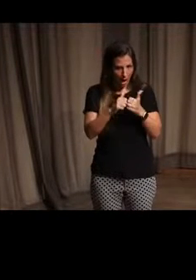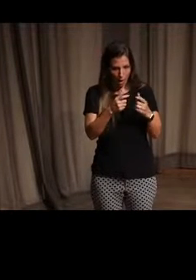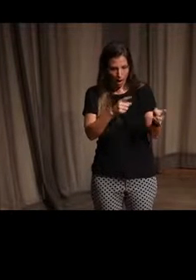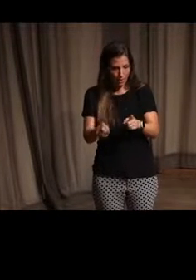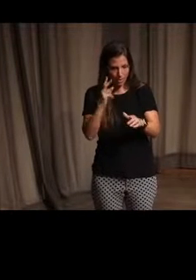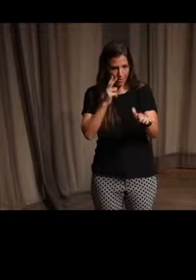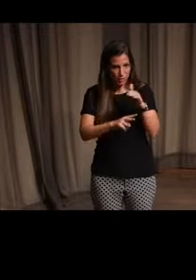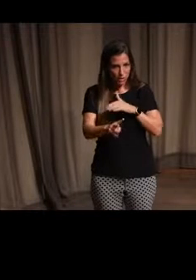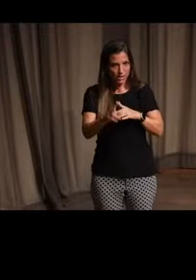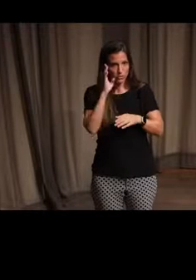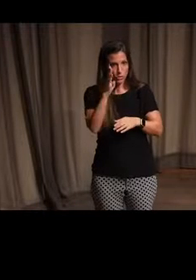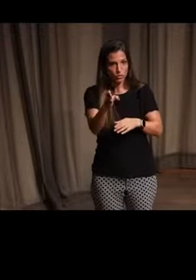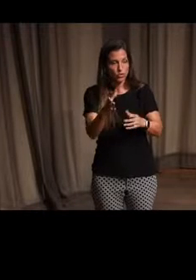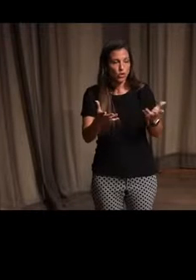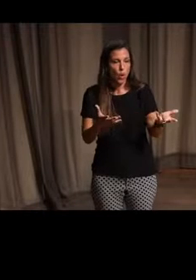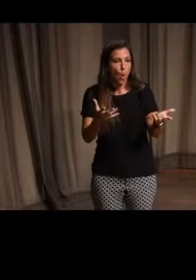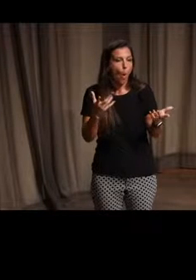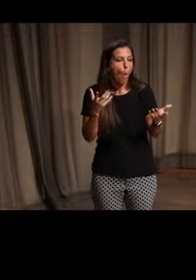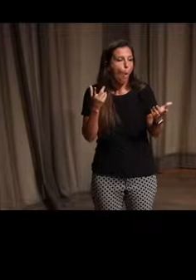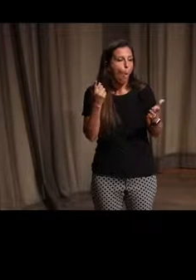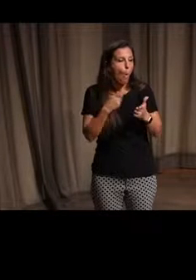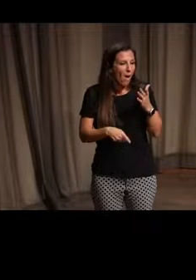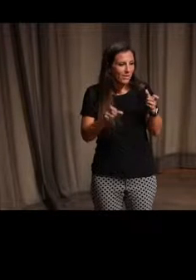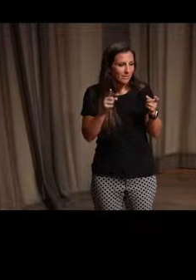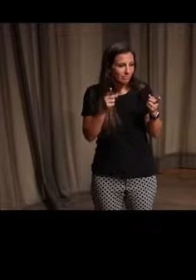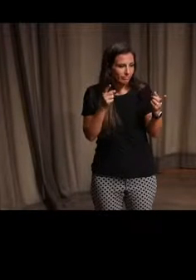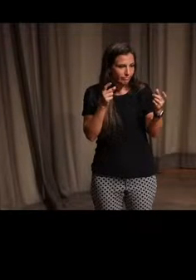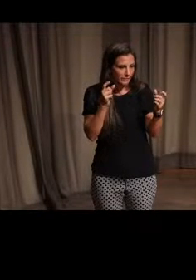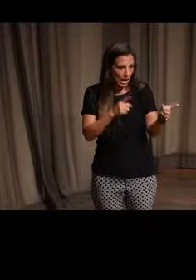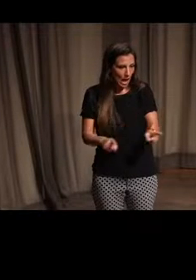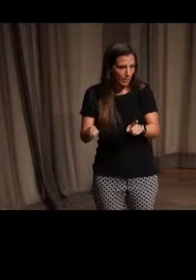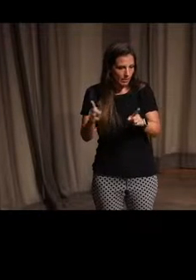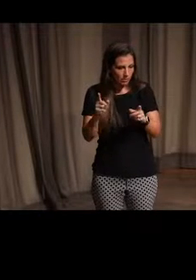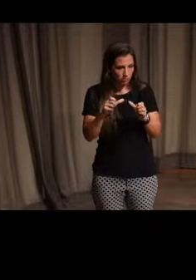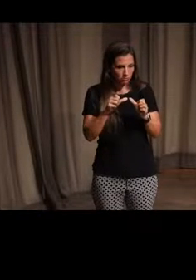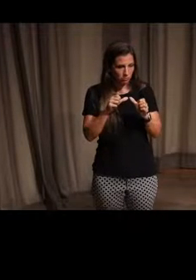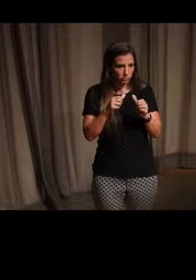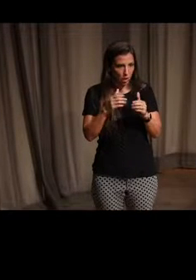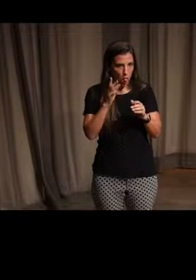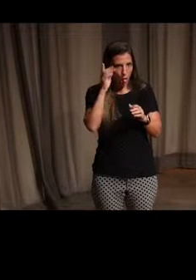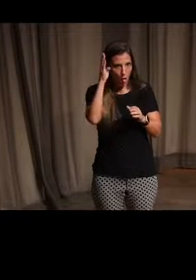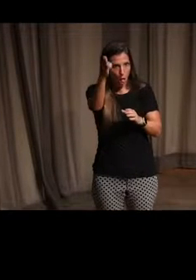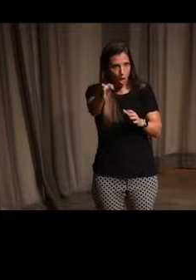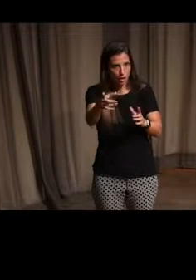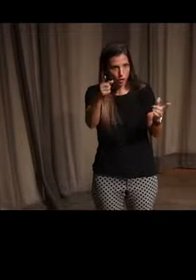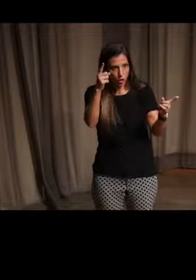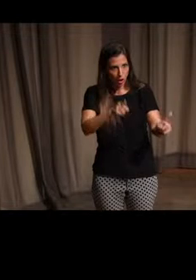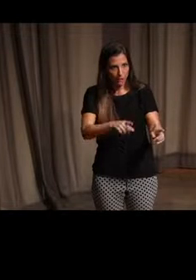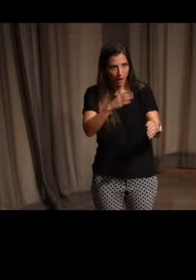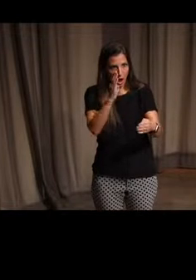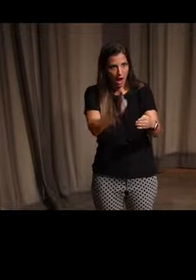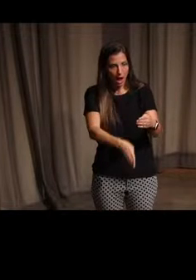sort of forecast the future, what could be the long-term consequences of this? In our